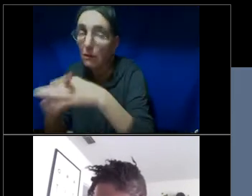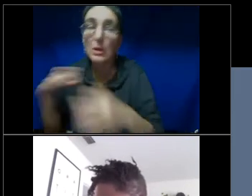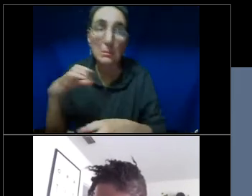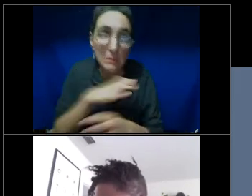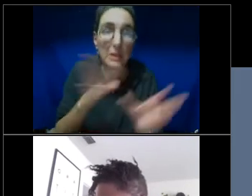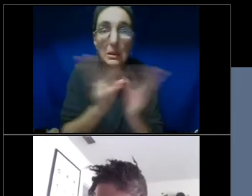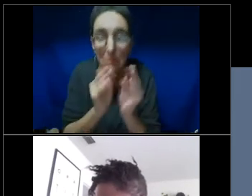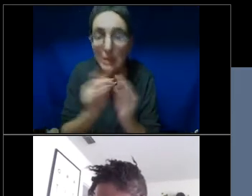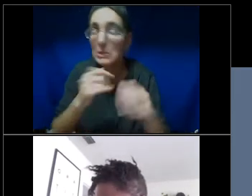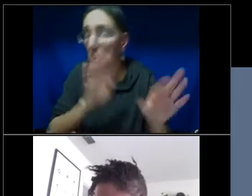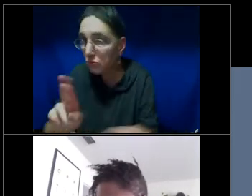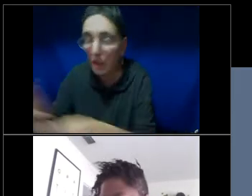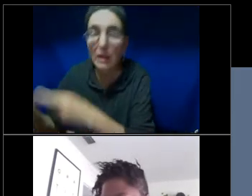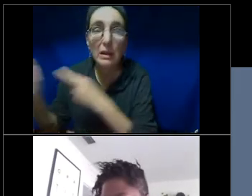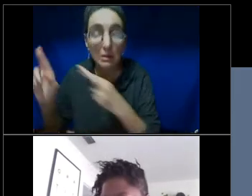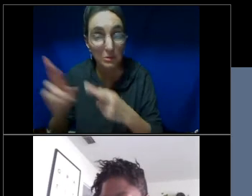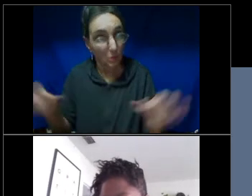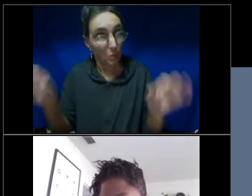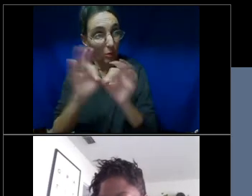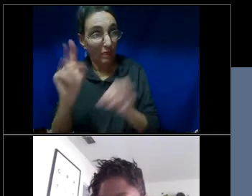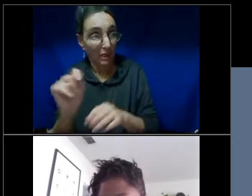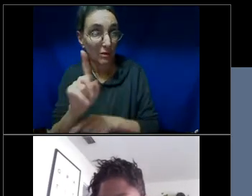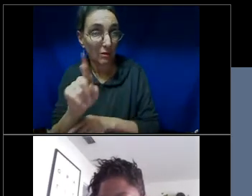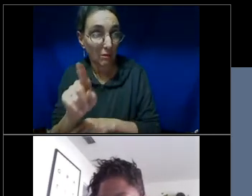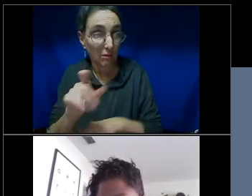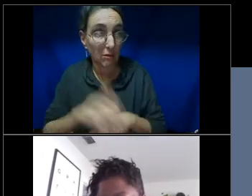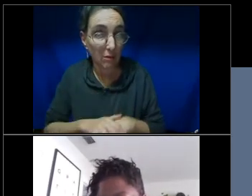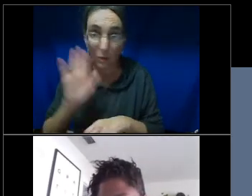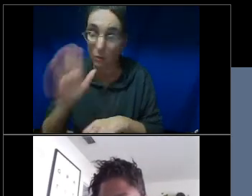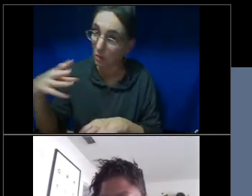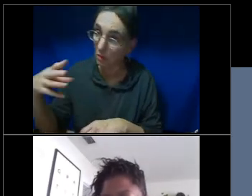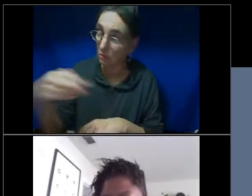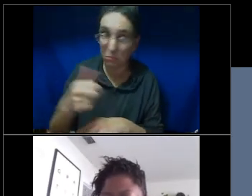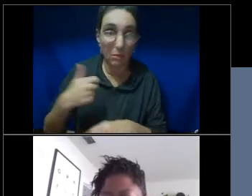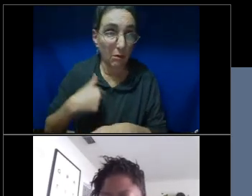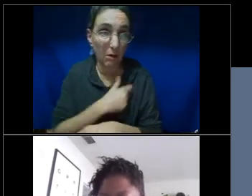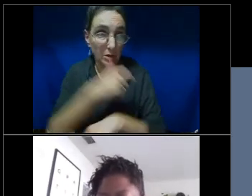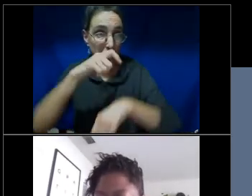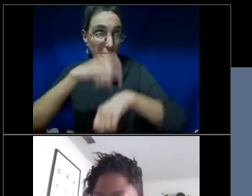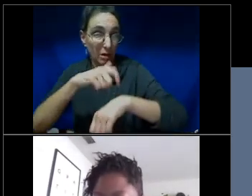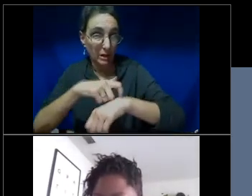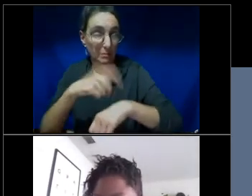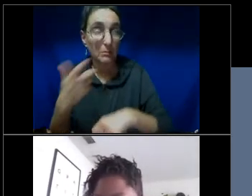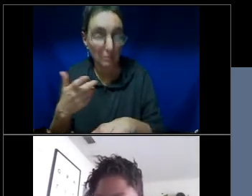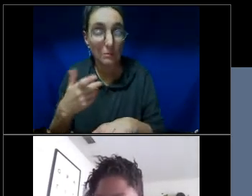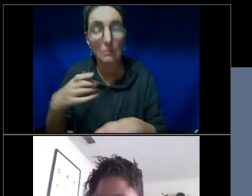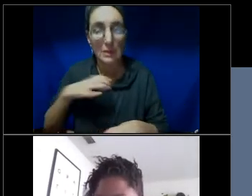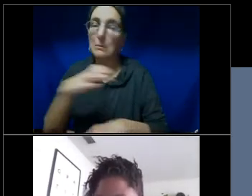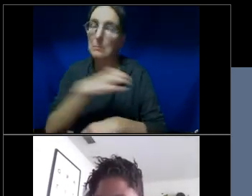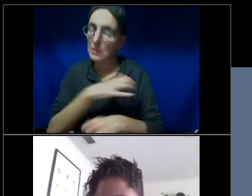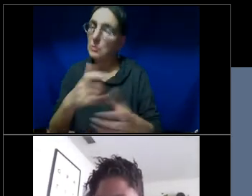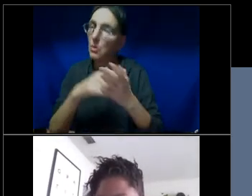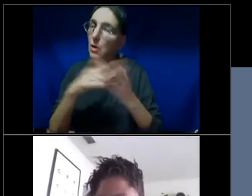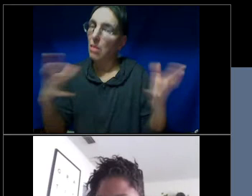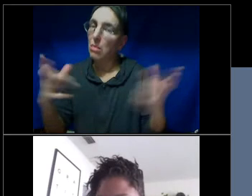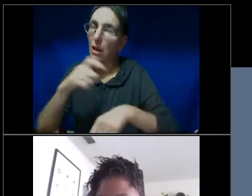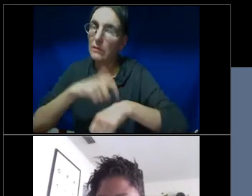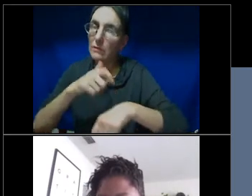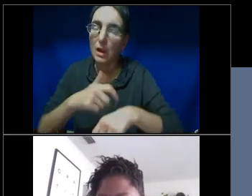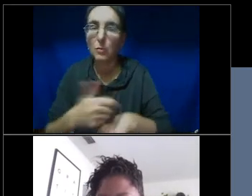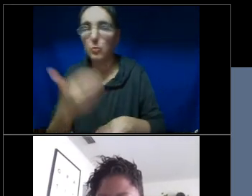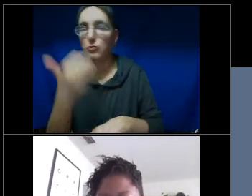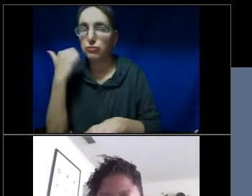prepared, that to compensate us for the time that these committees take, right? And we know that they do take time and they should take time in order